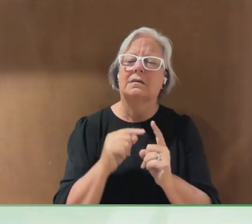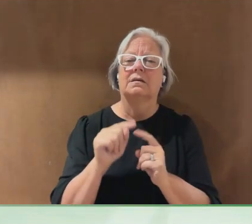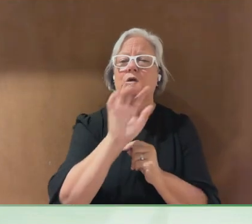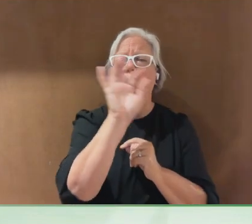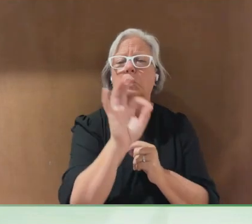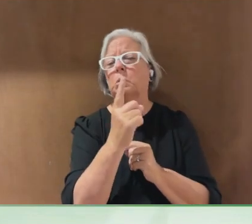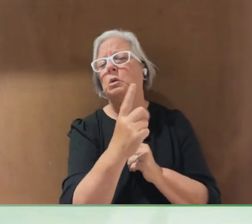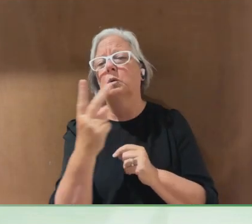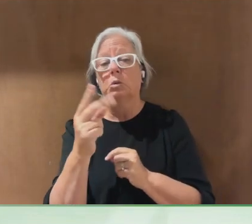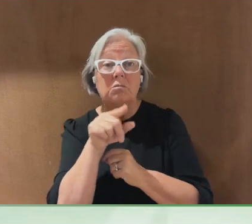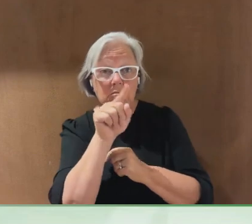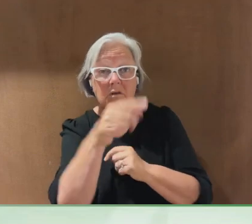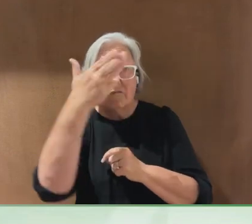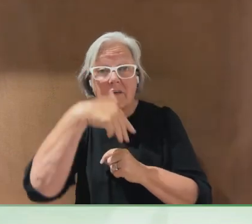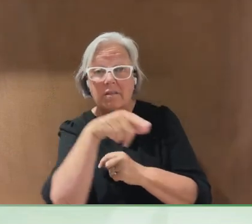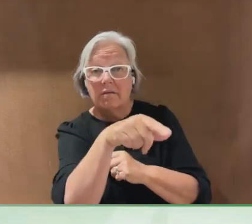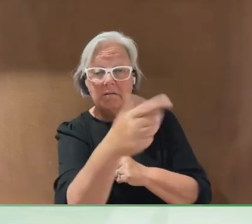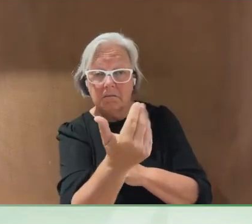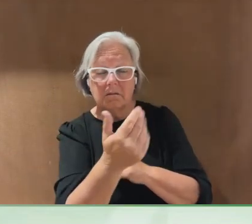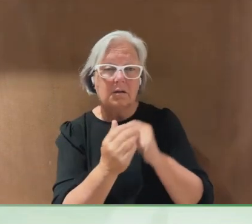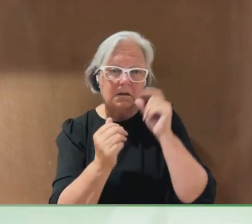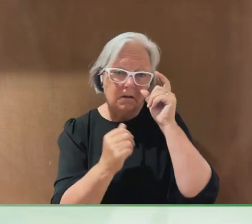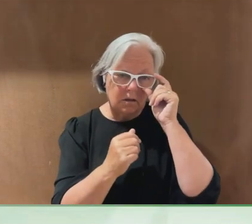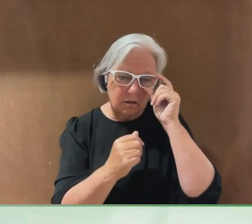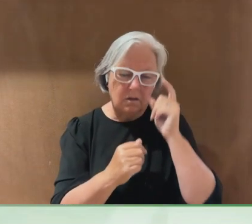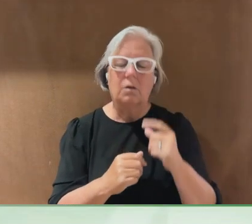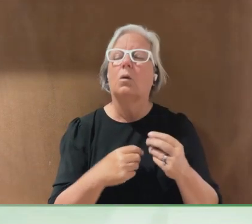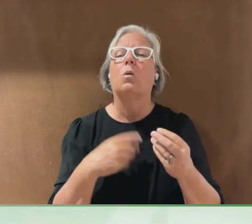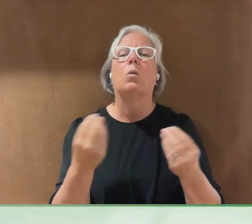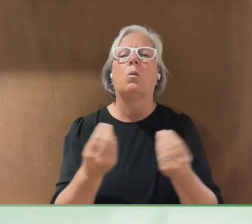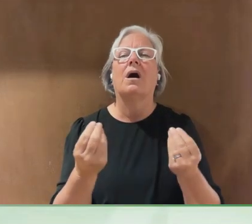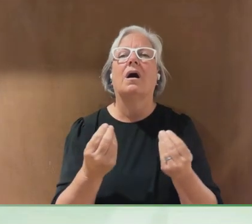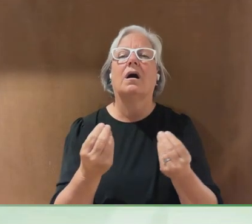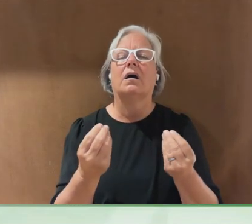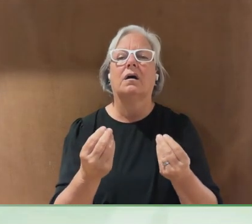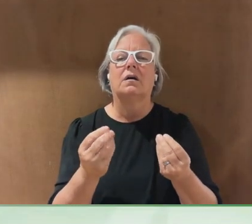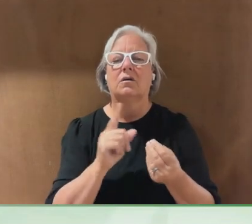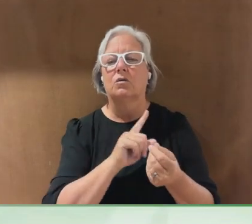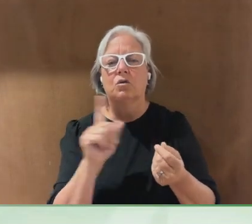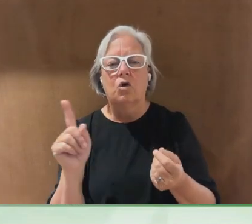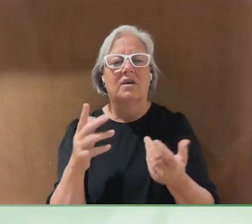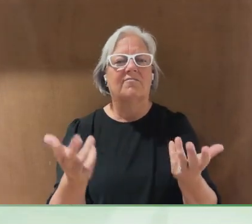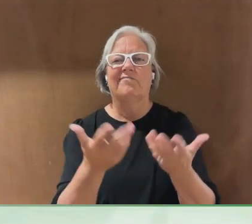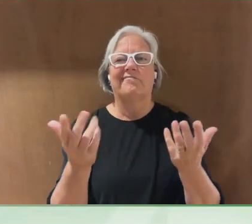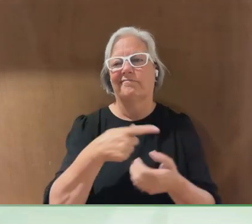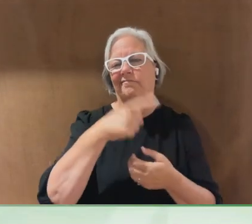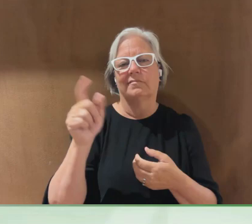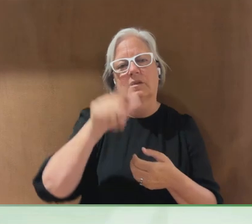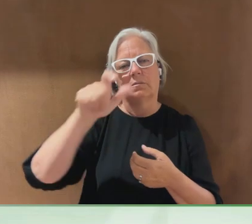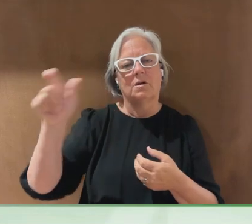here. Why don't we advocate for legislators